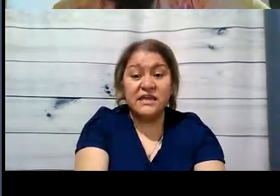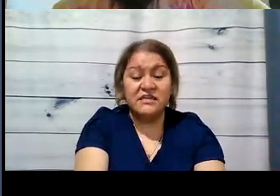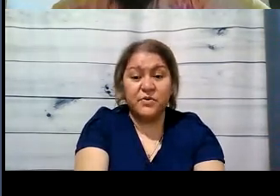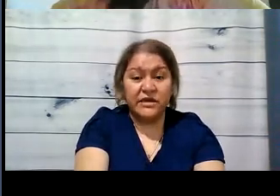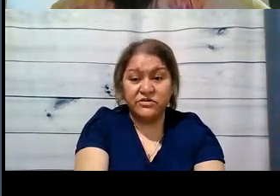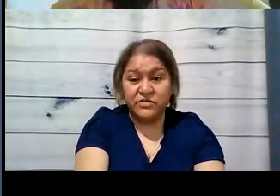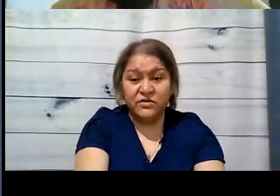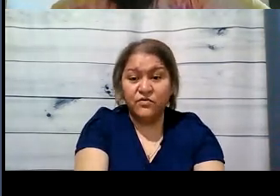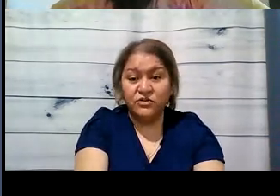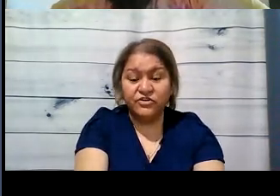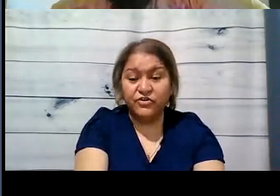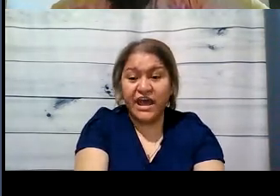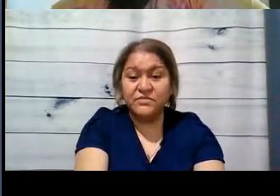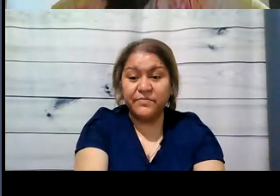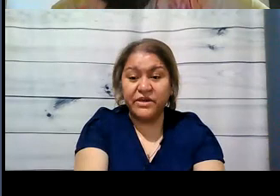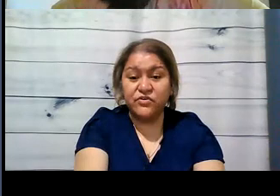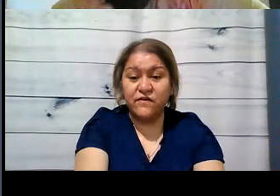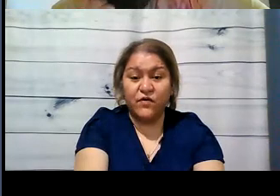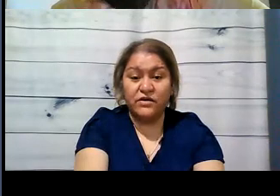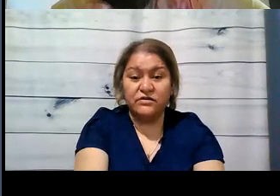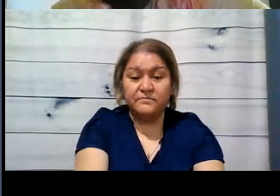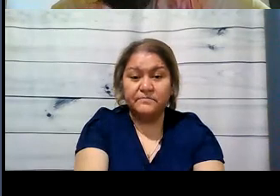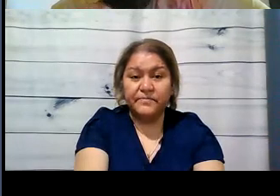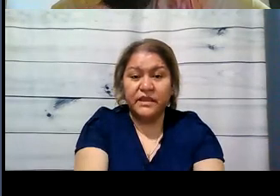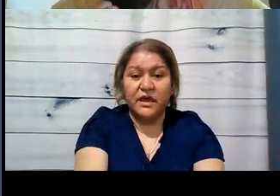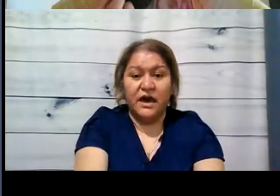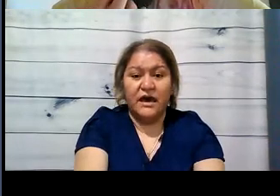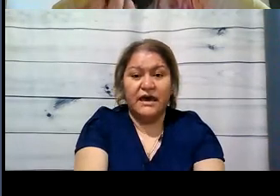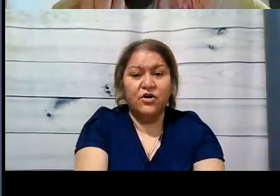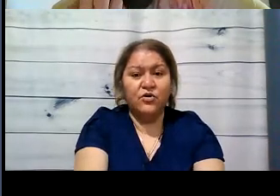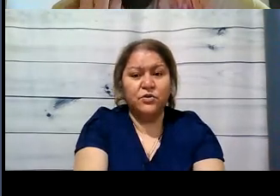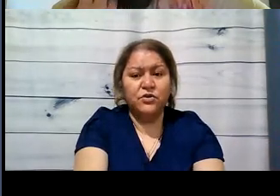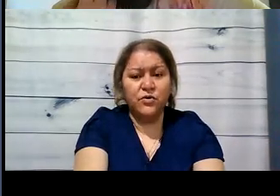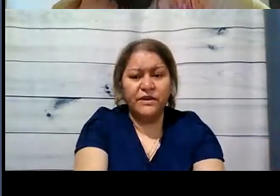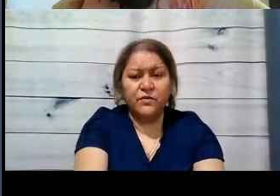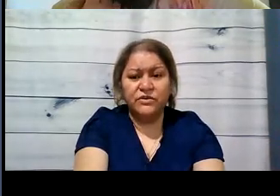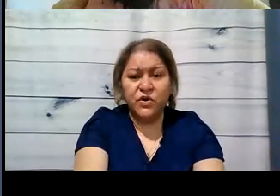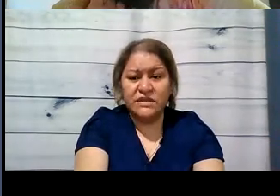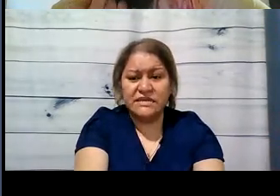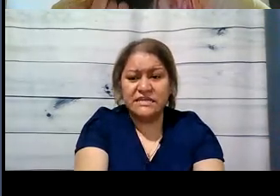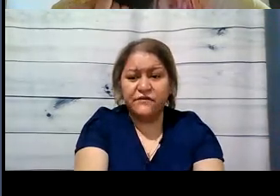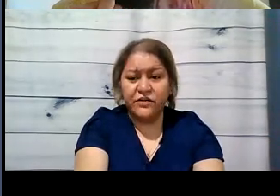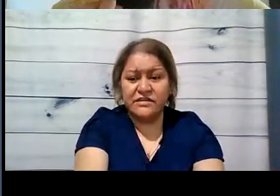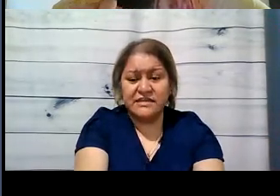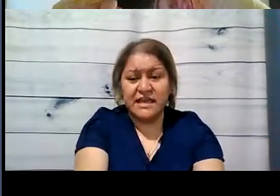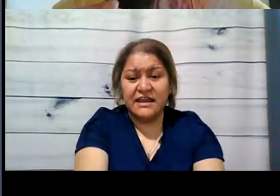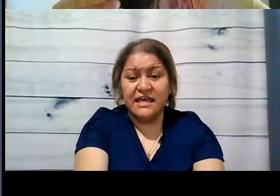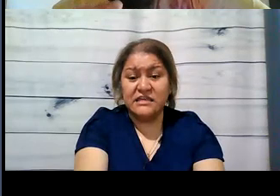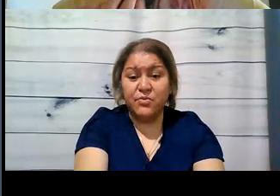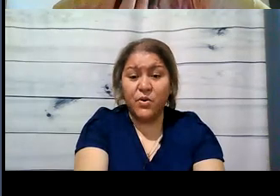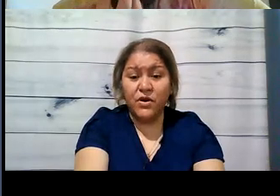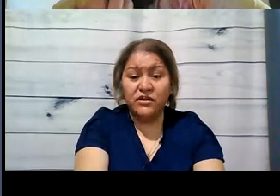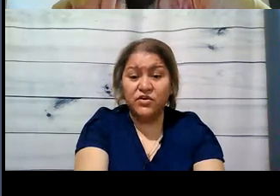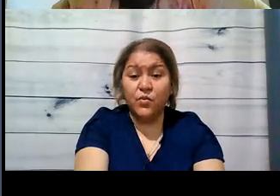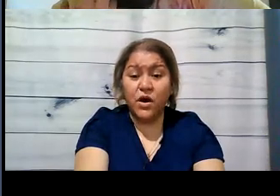In desperation, Walter grabbed a pitcher of water. I hope nobody will notice a difference, he said, as